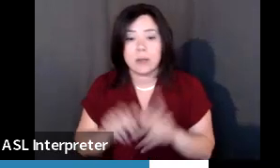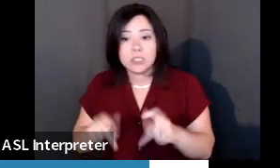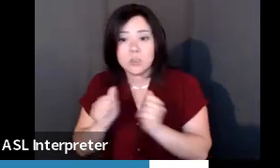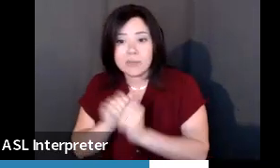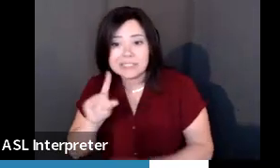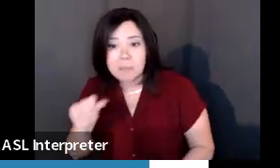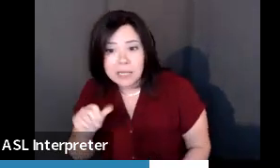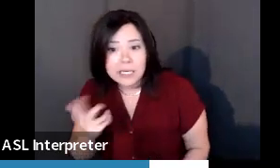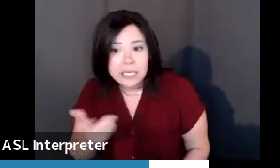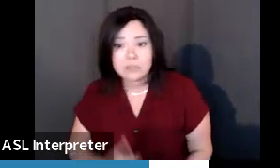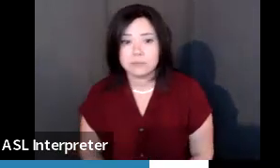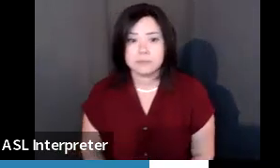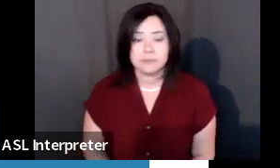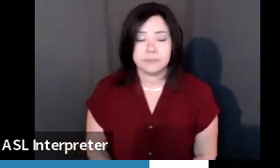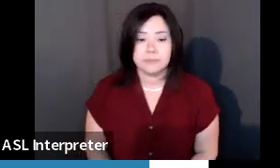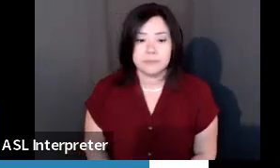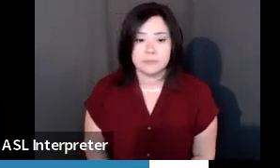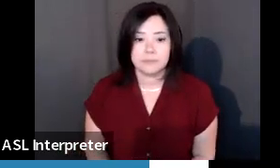disability?